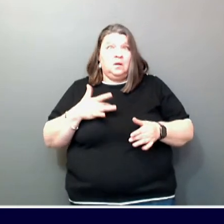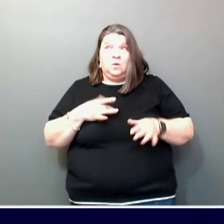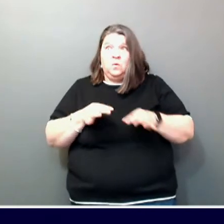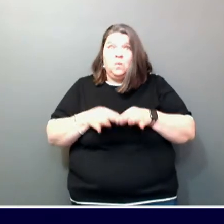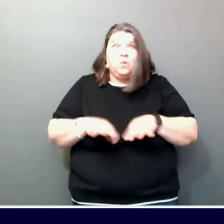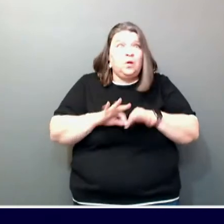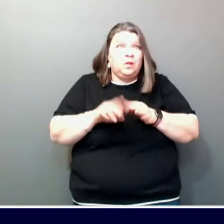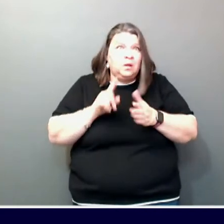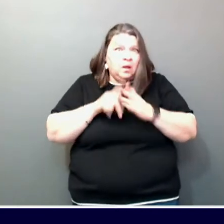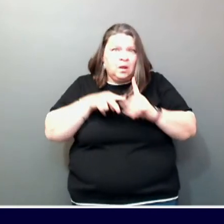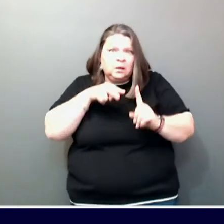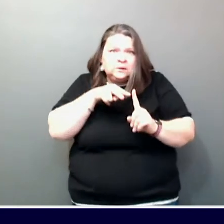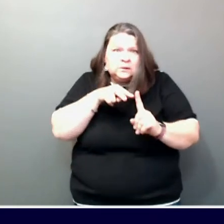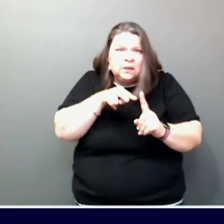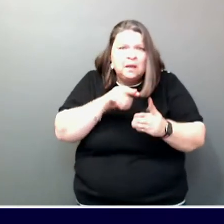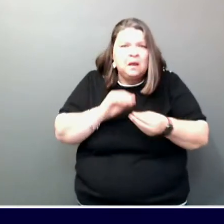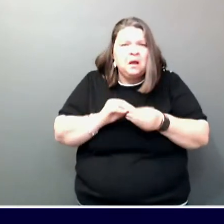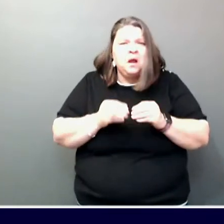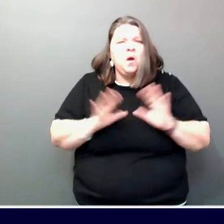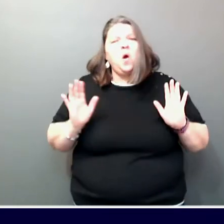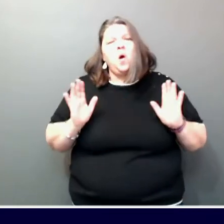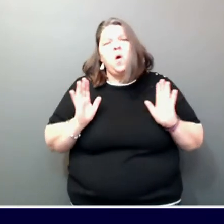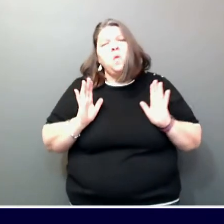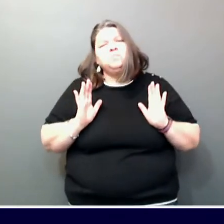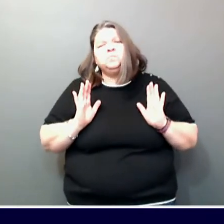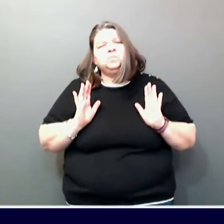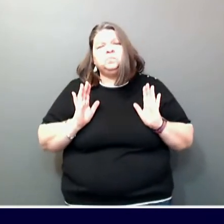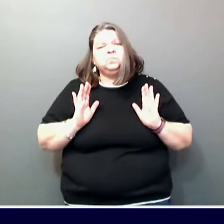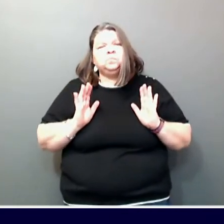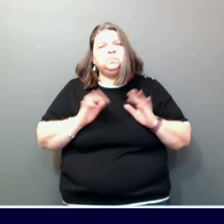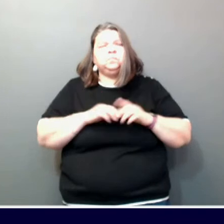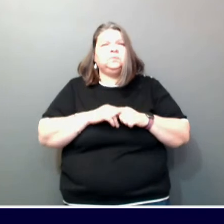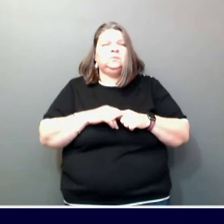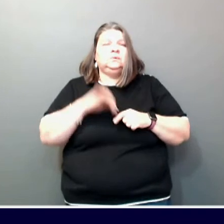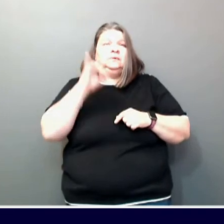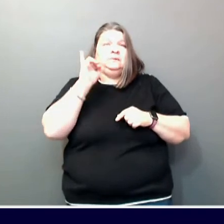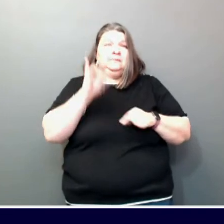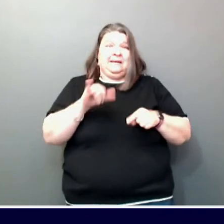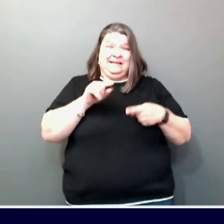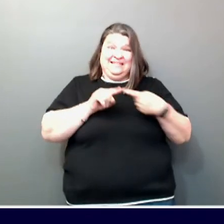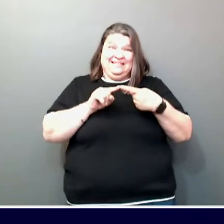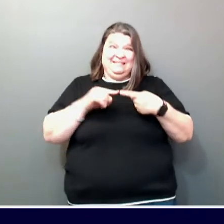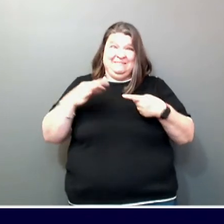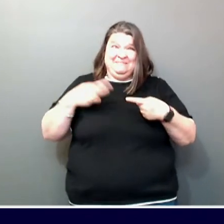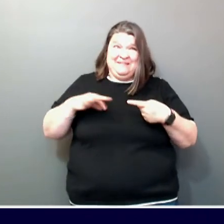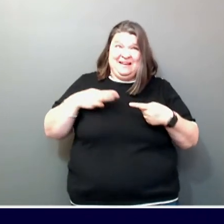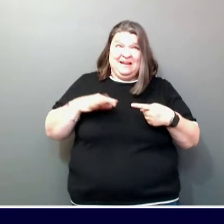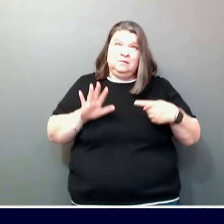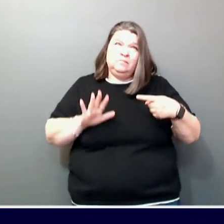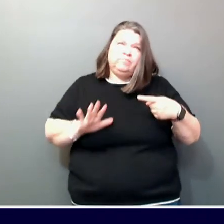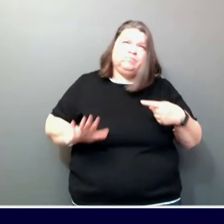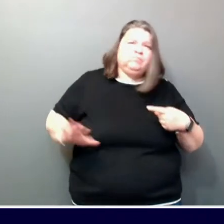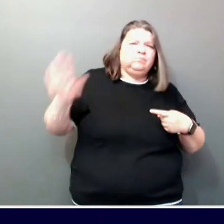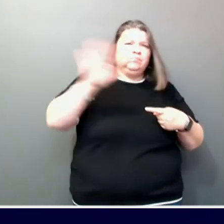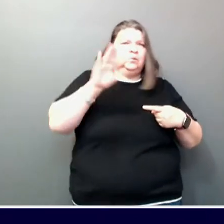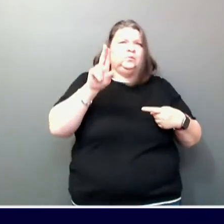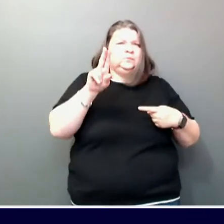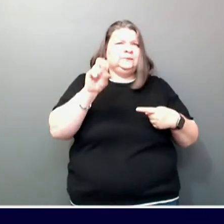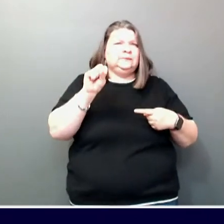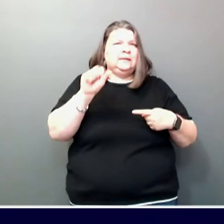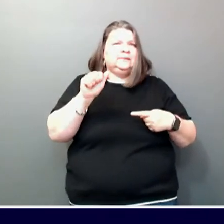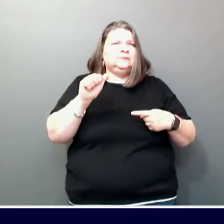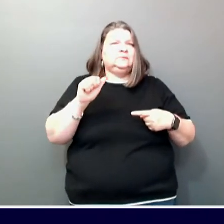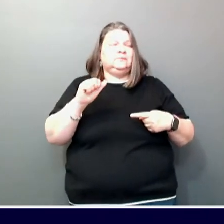And I'm not just saying that as to Maine. I've been in close communication with counterparts of mine across the country, and we have